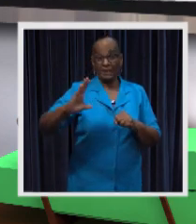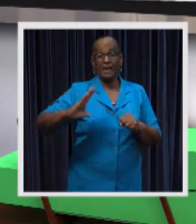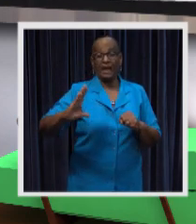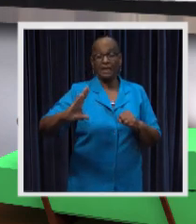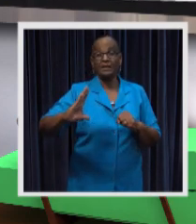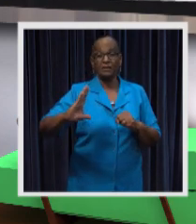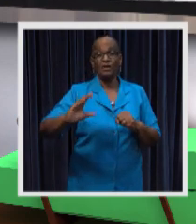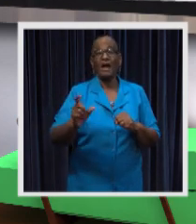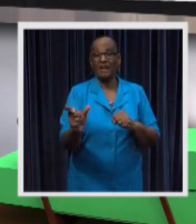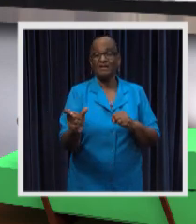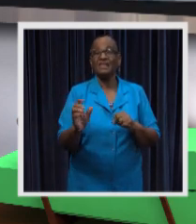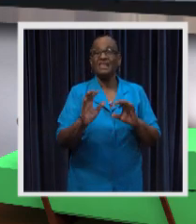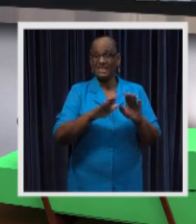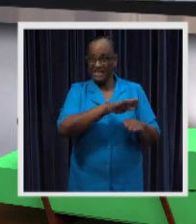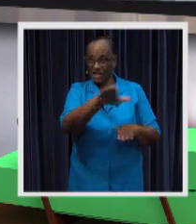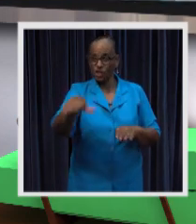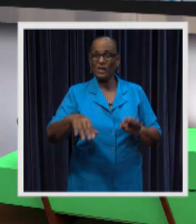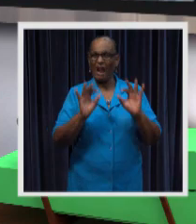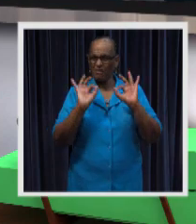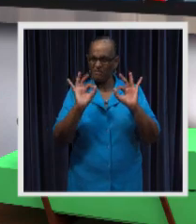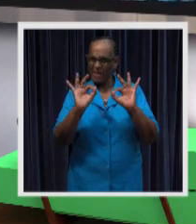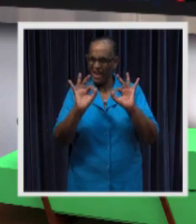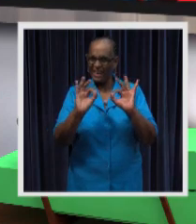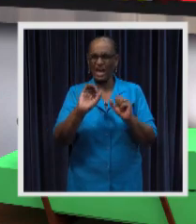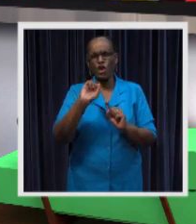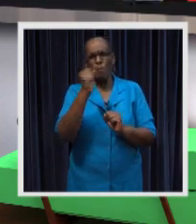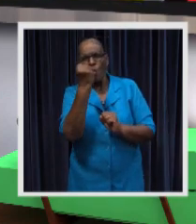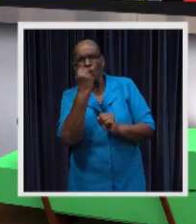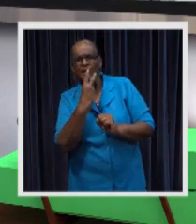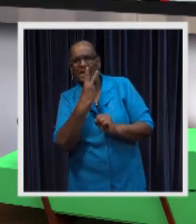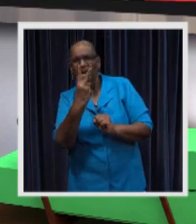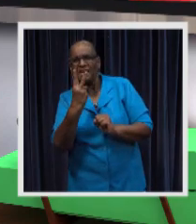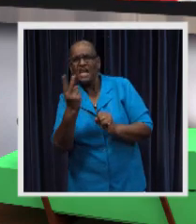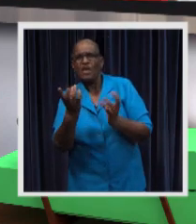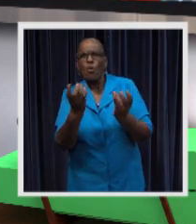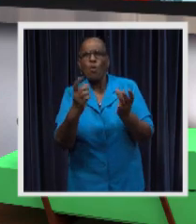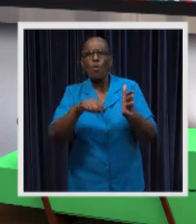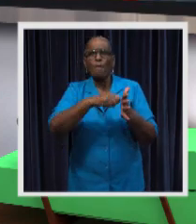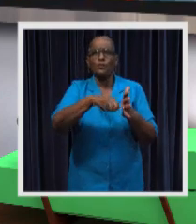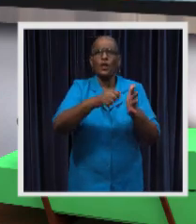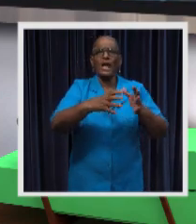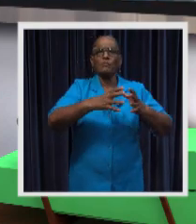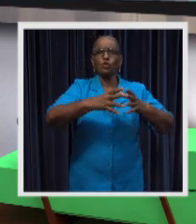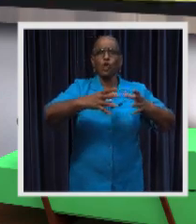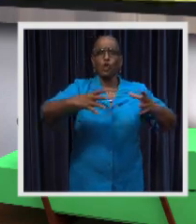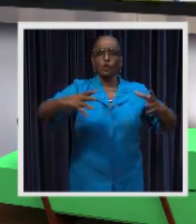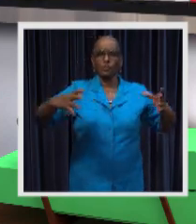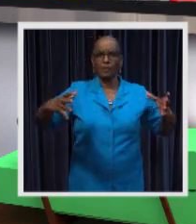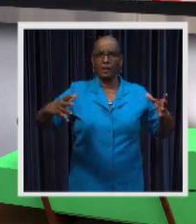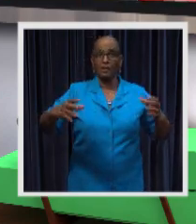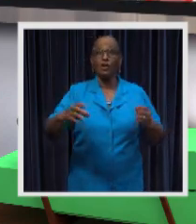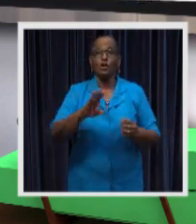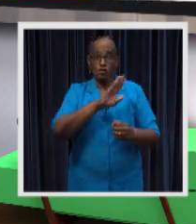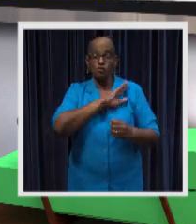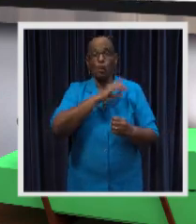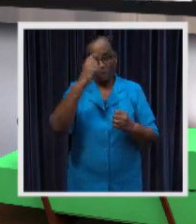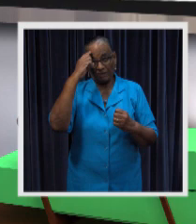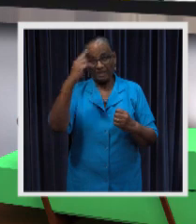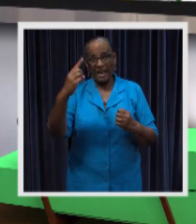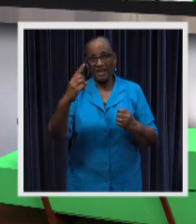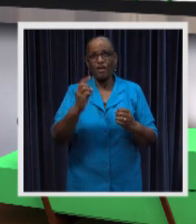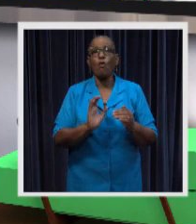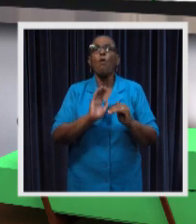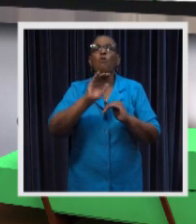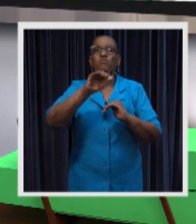as possible. The National Security Department is examining possibilities to expand the project. For